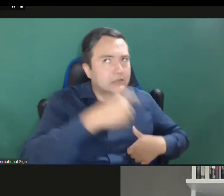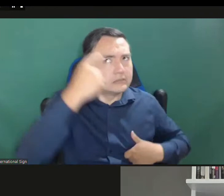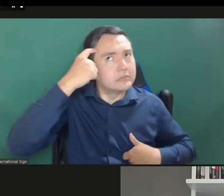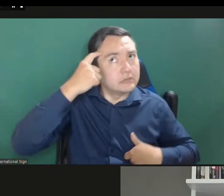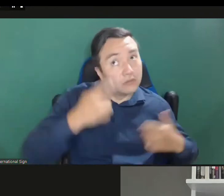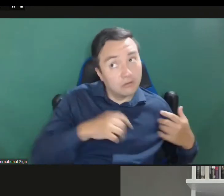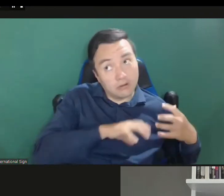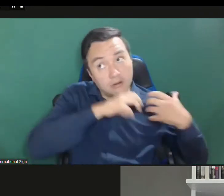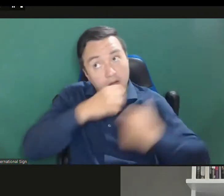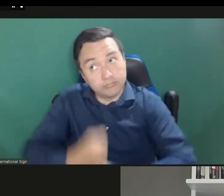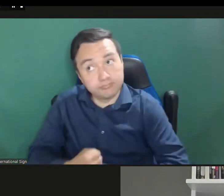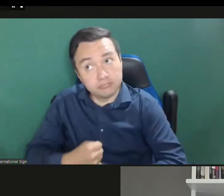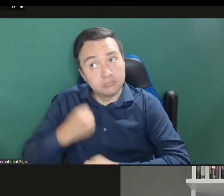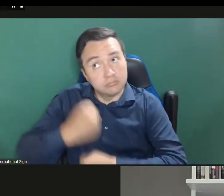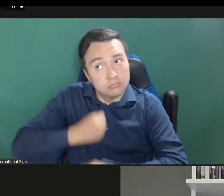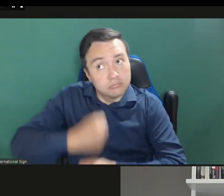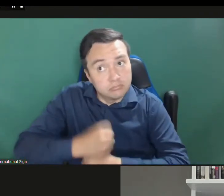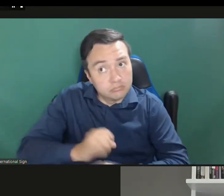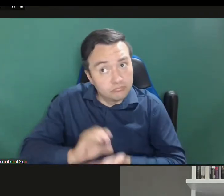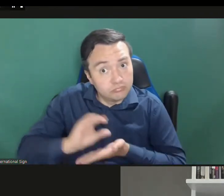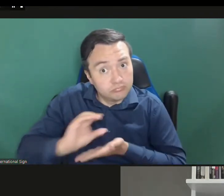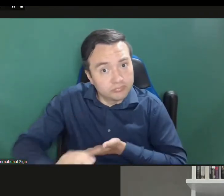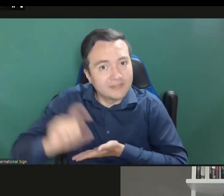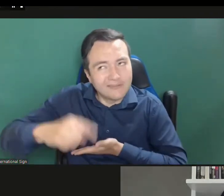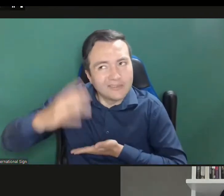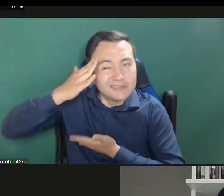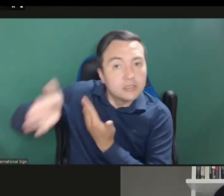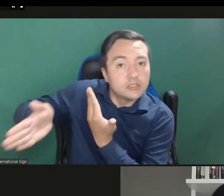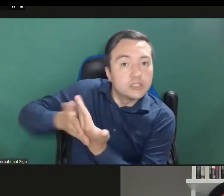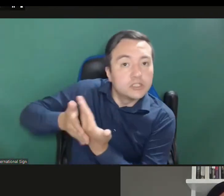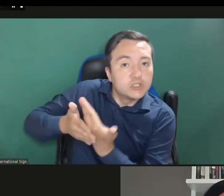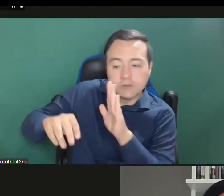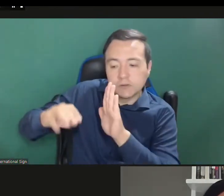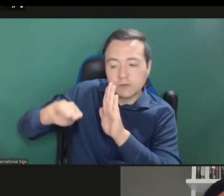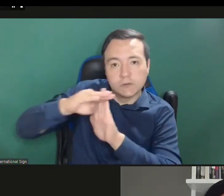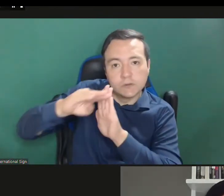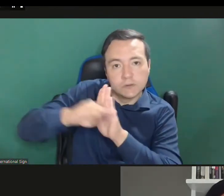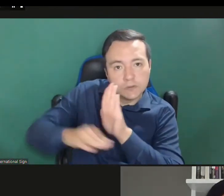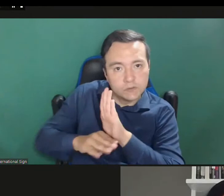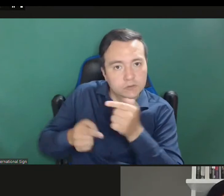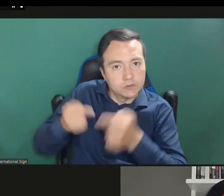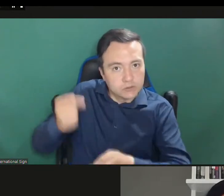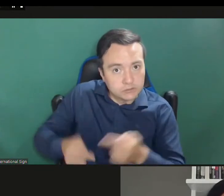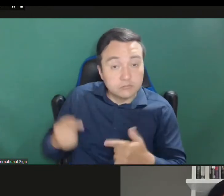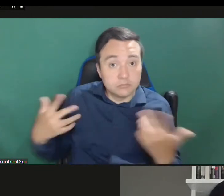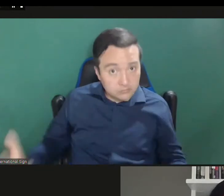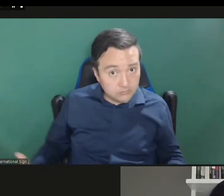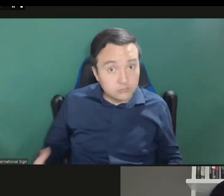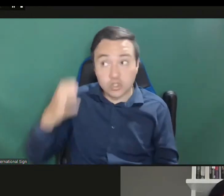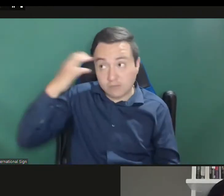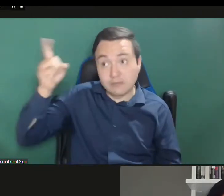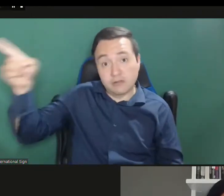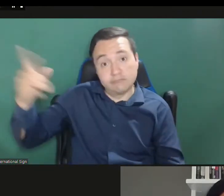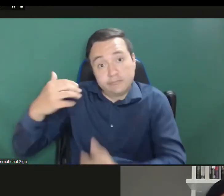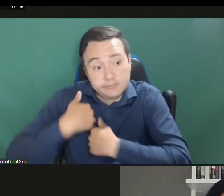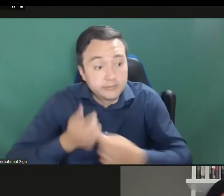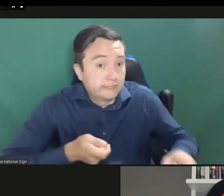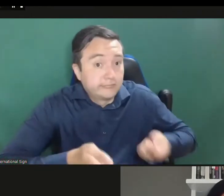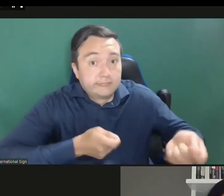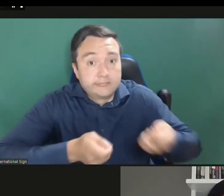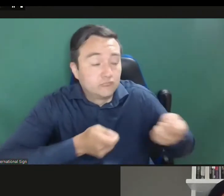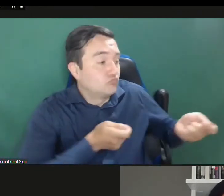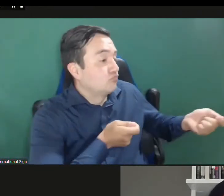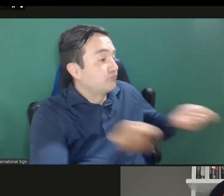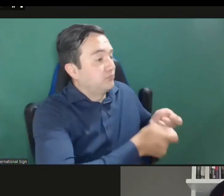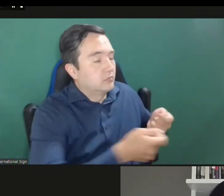to expect there to be a more restrictive regulatory environment and understand that the states do have the obligation to protect public